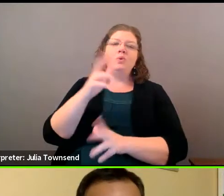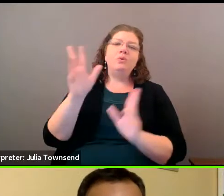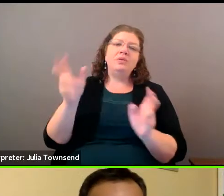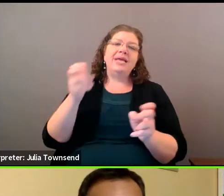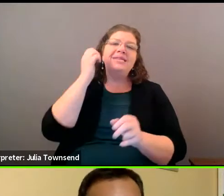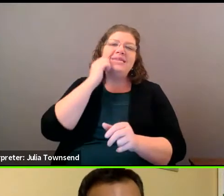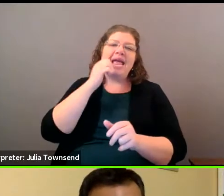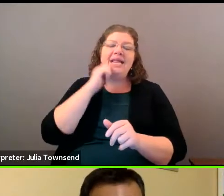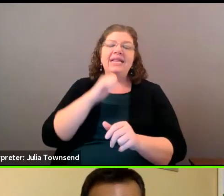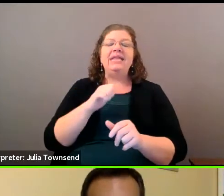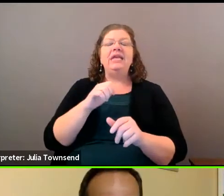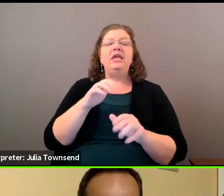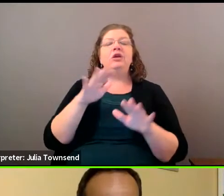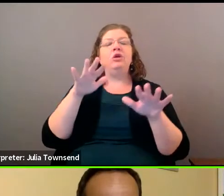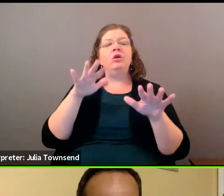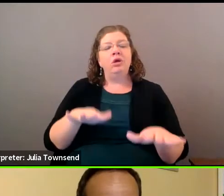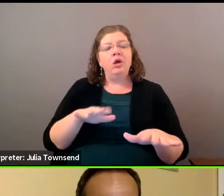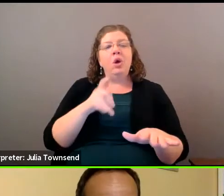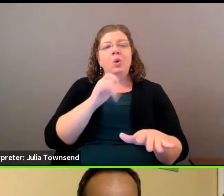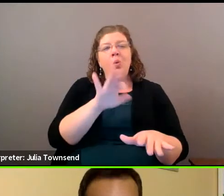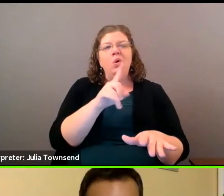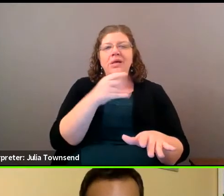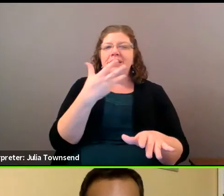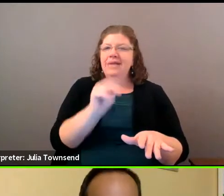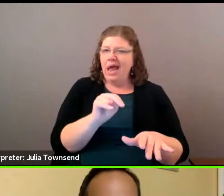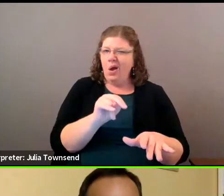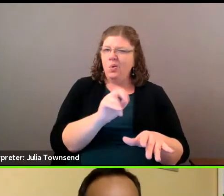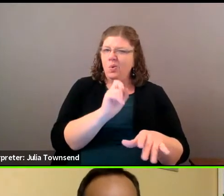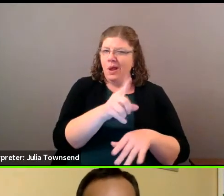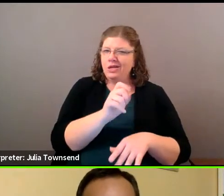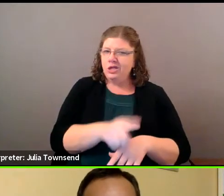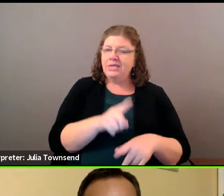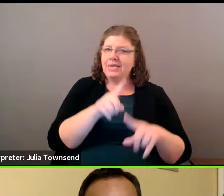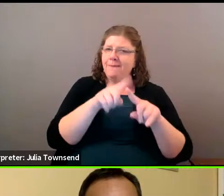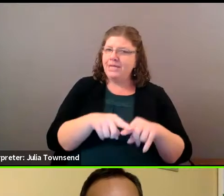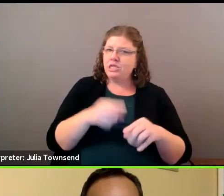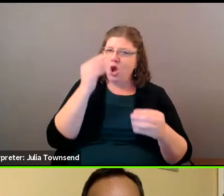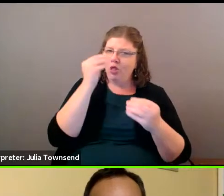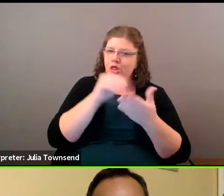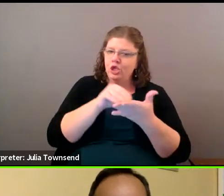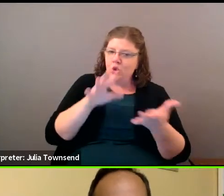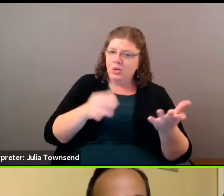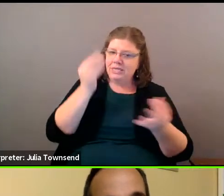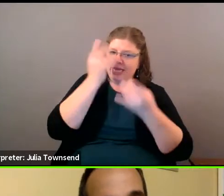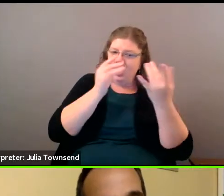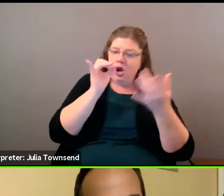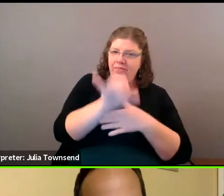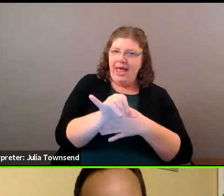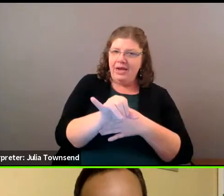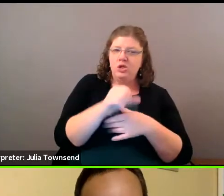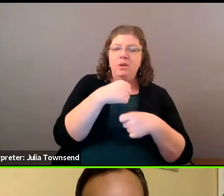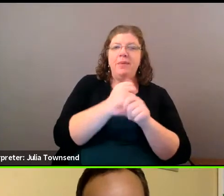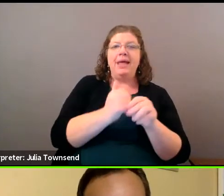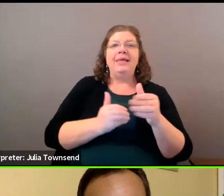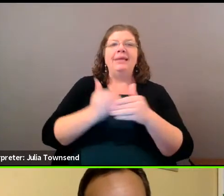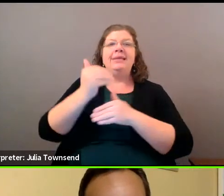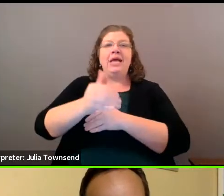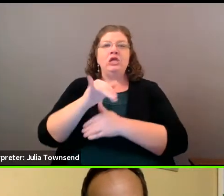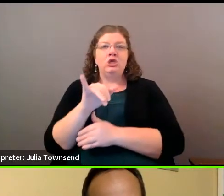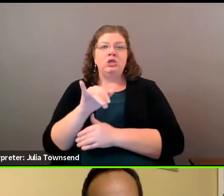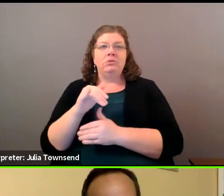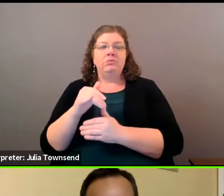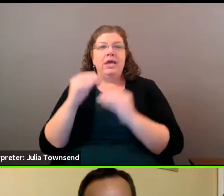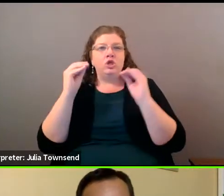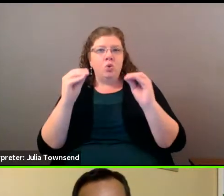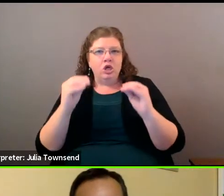cool downs, depending on what the student thinking is on that cool down. And so it can make the next instructional move.